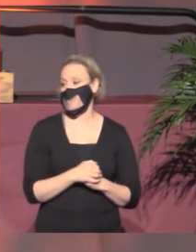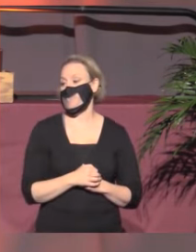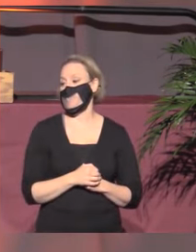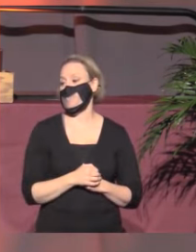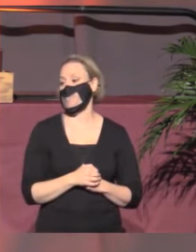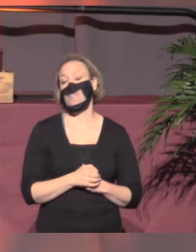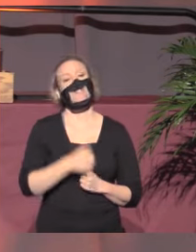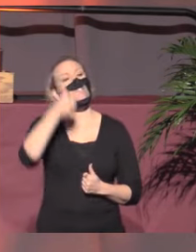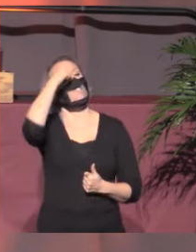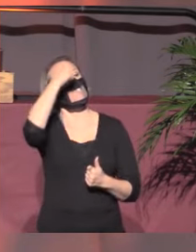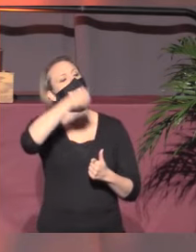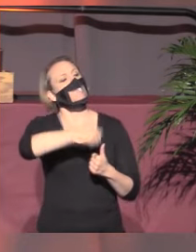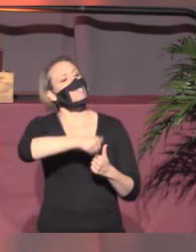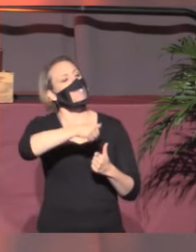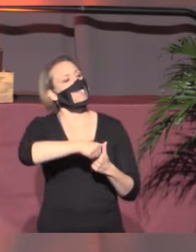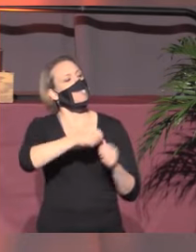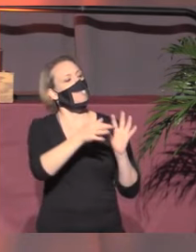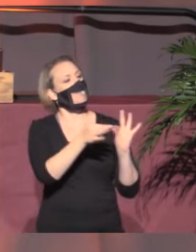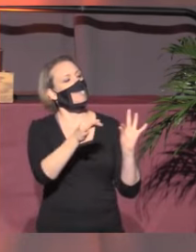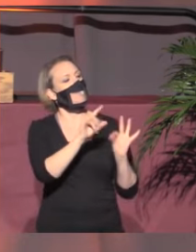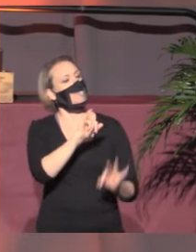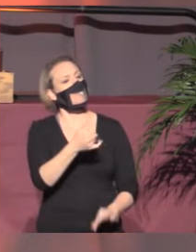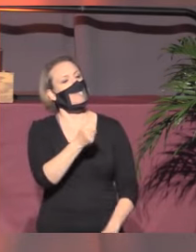remember the words of John Wesley.